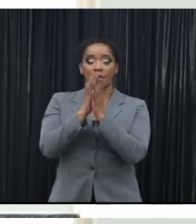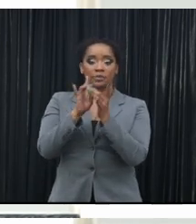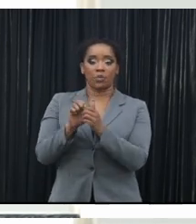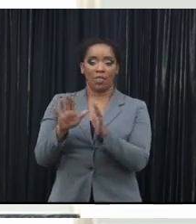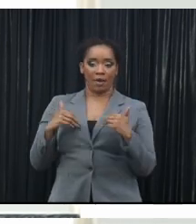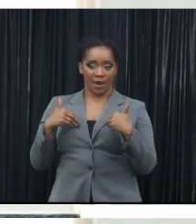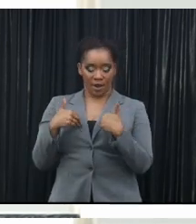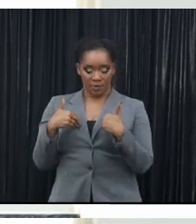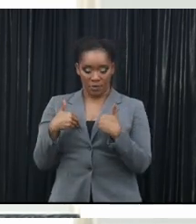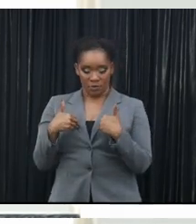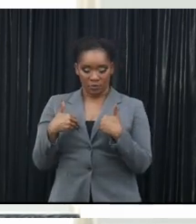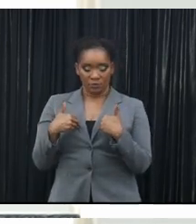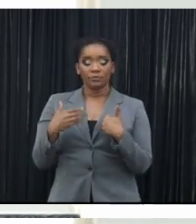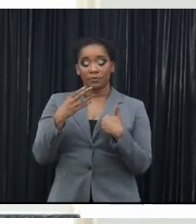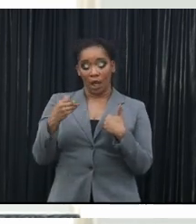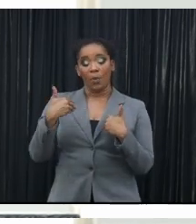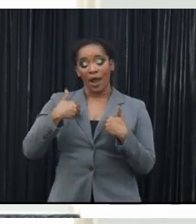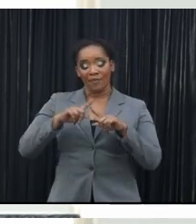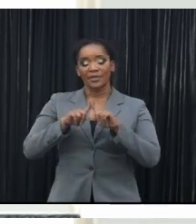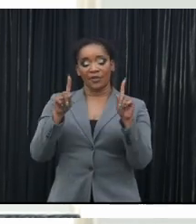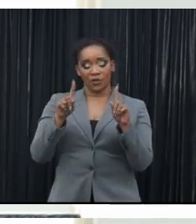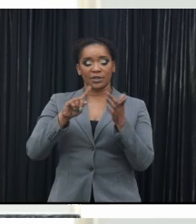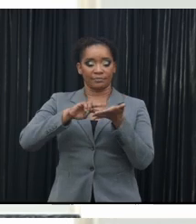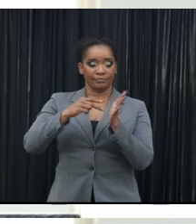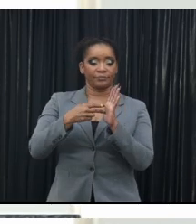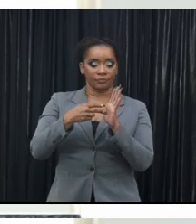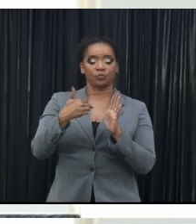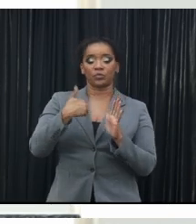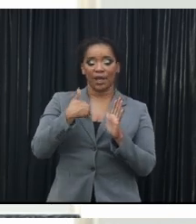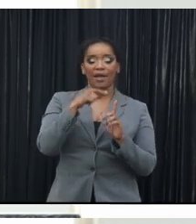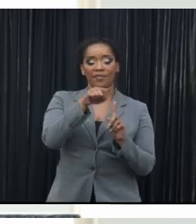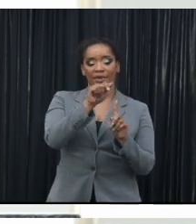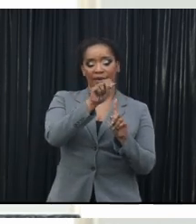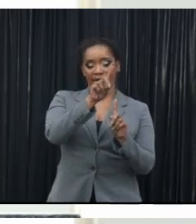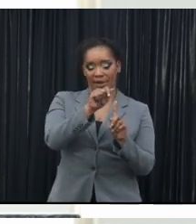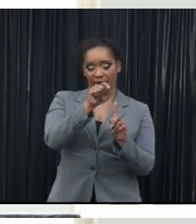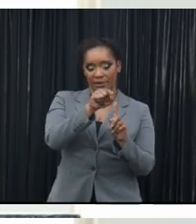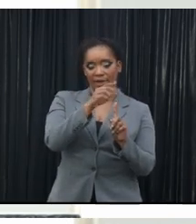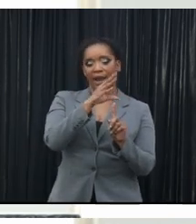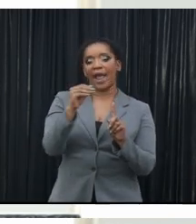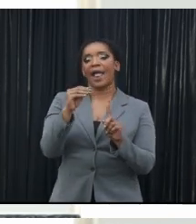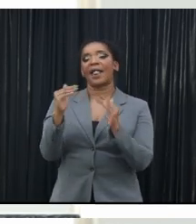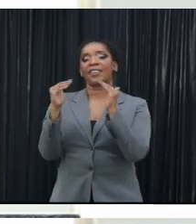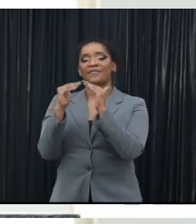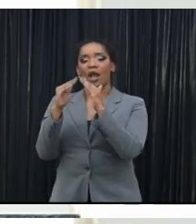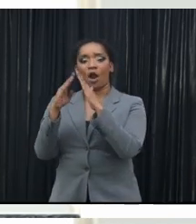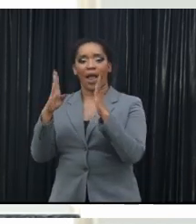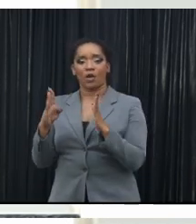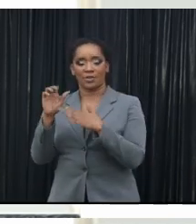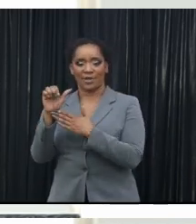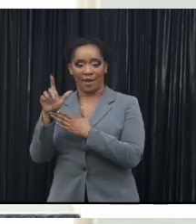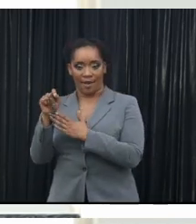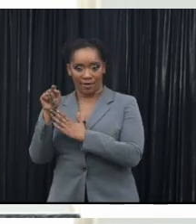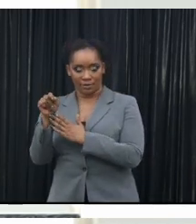As was defined, there are differences between the Americans with Disabilities Act and the Fair Housing Act. Under